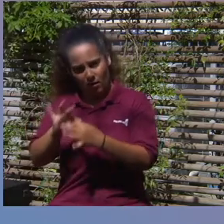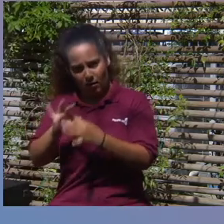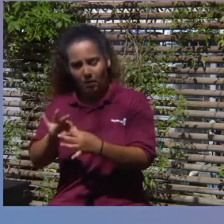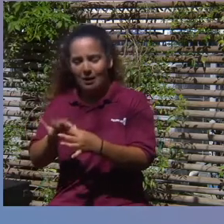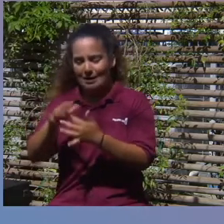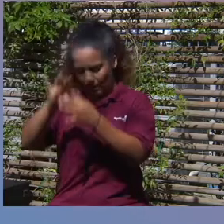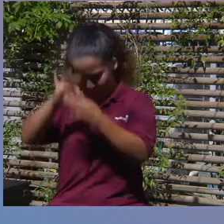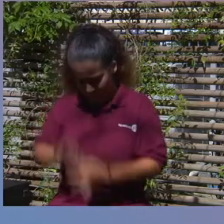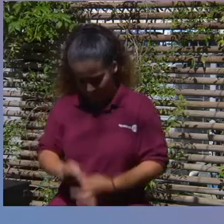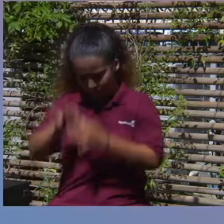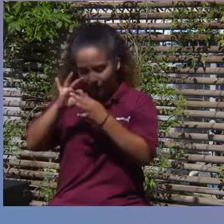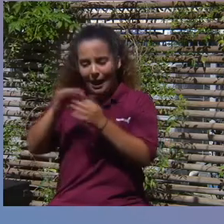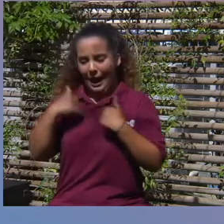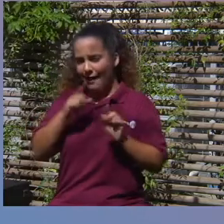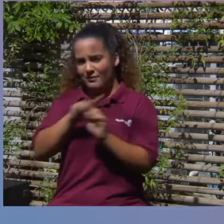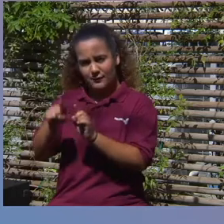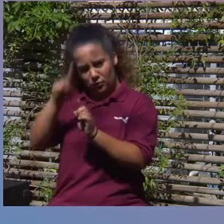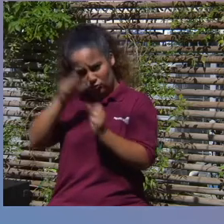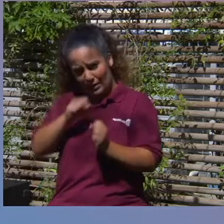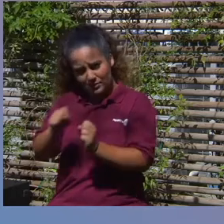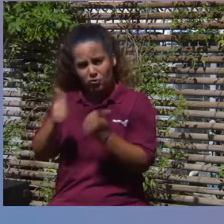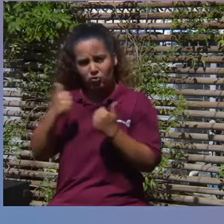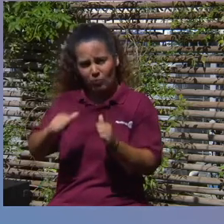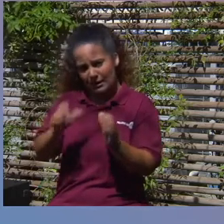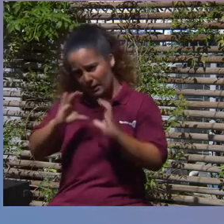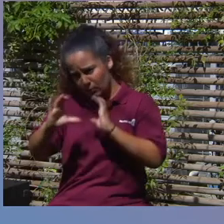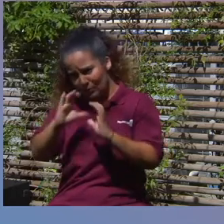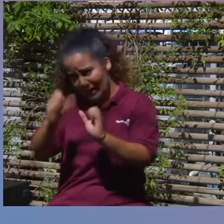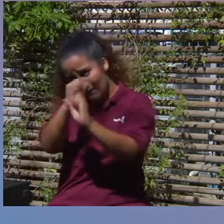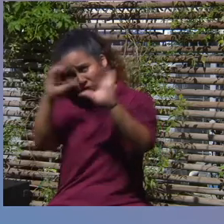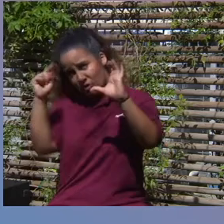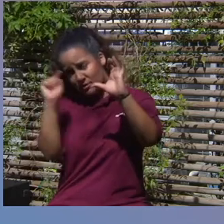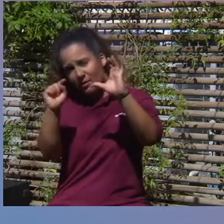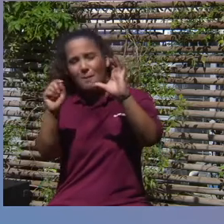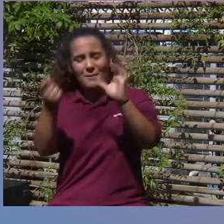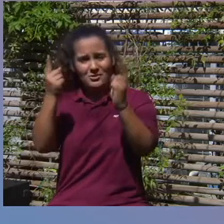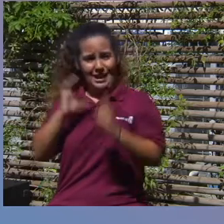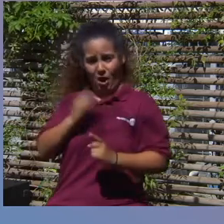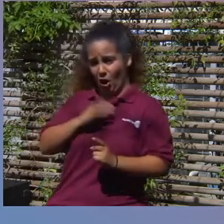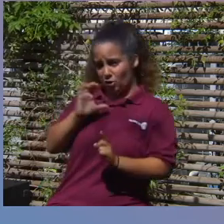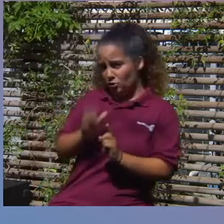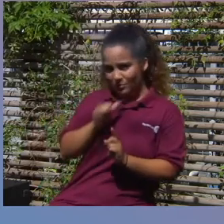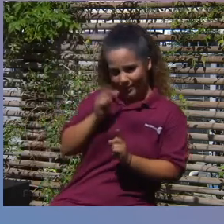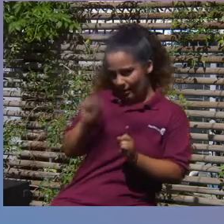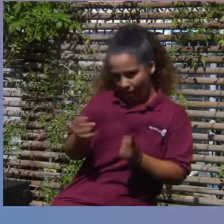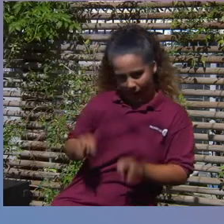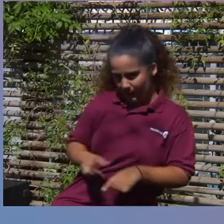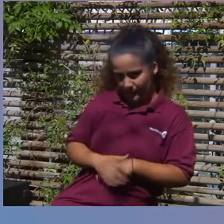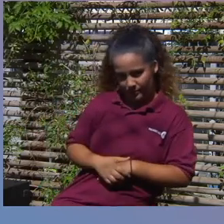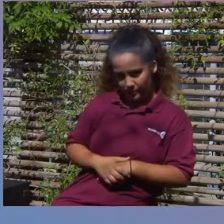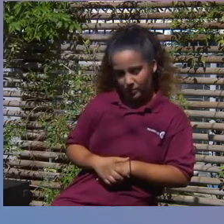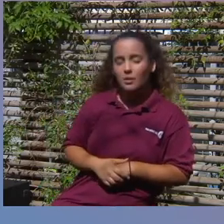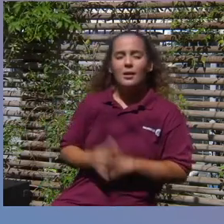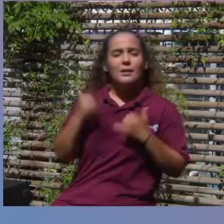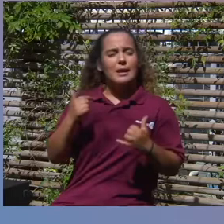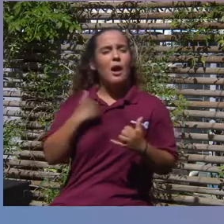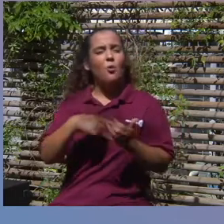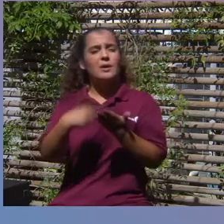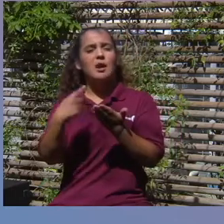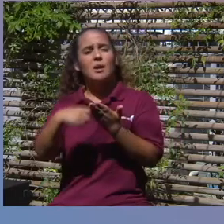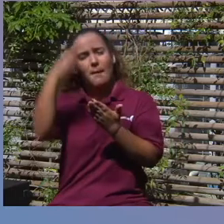and supported in strategies to communicate visions, right? But that's not what happens in our culture, in our world, right? Mm-hmm. But when we talk about mental